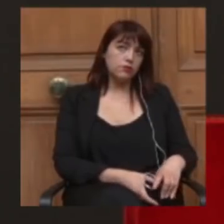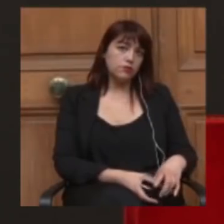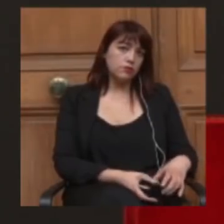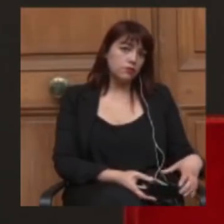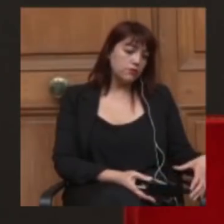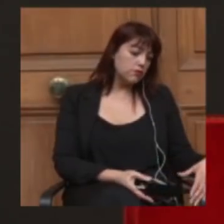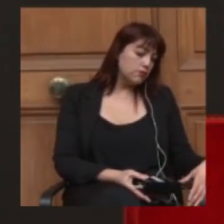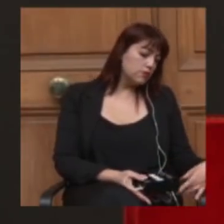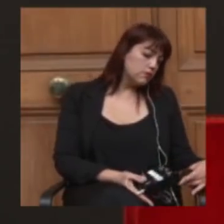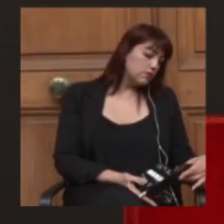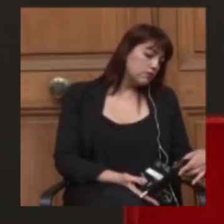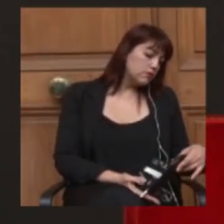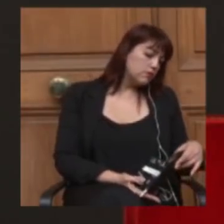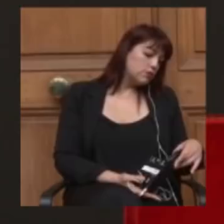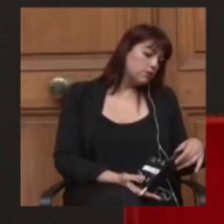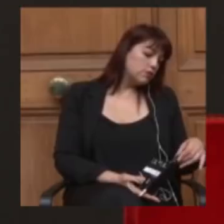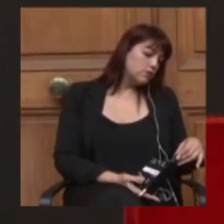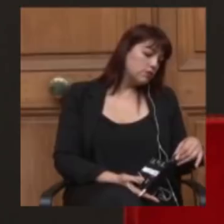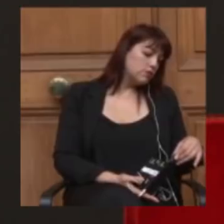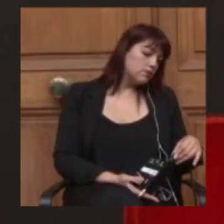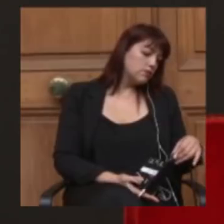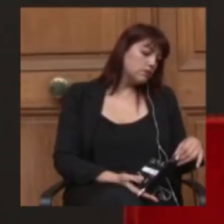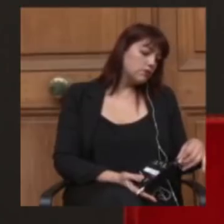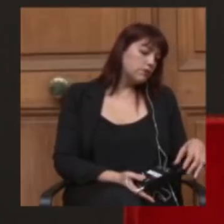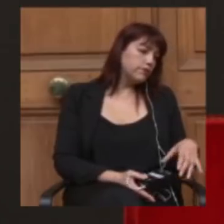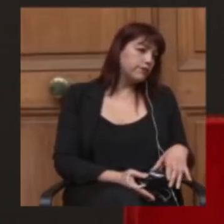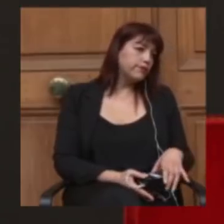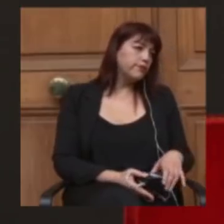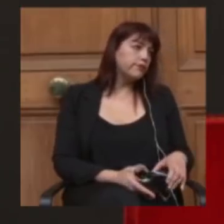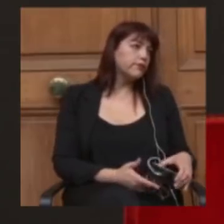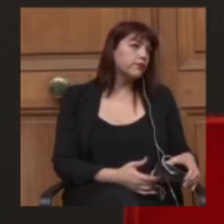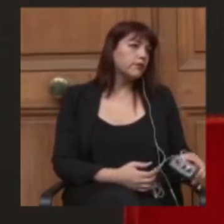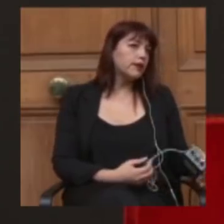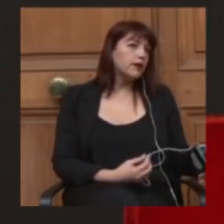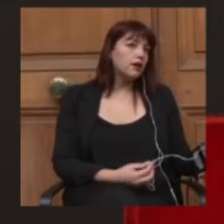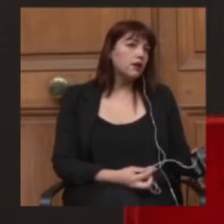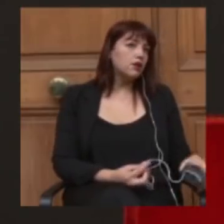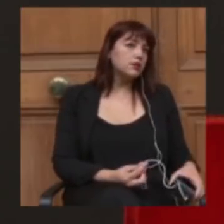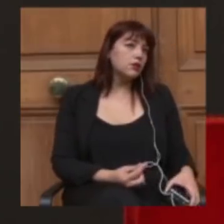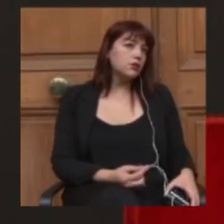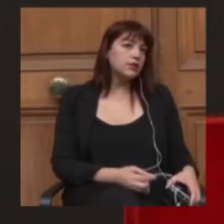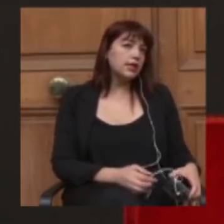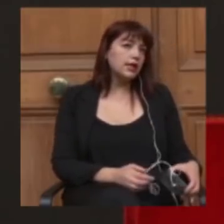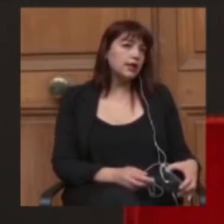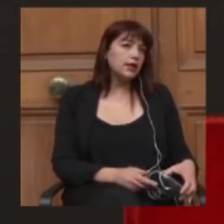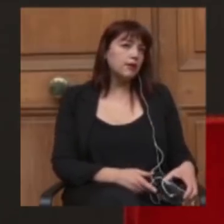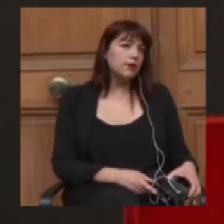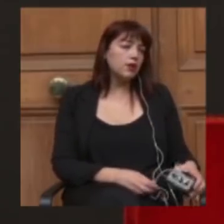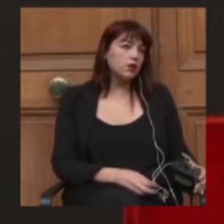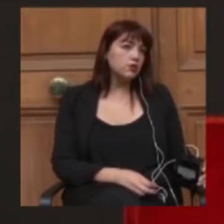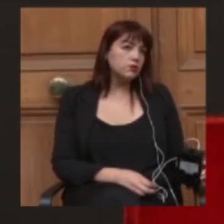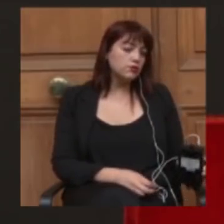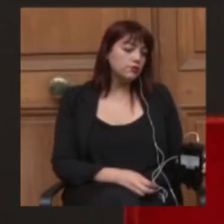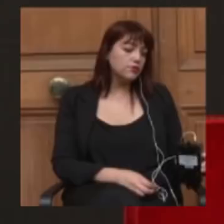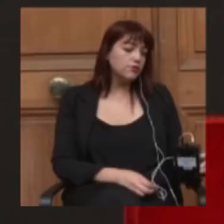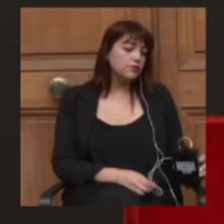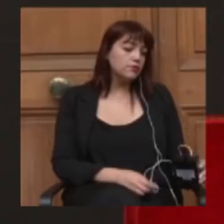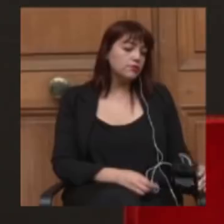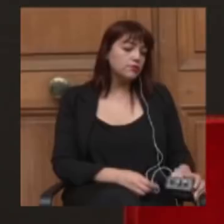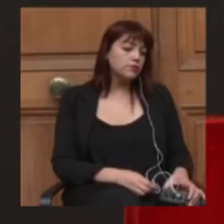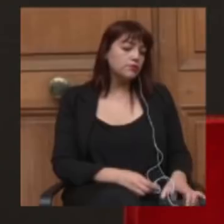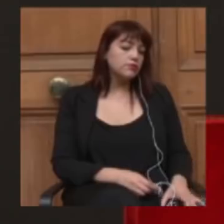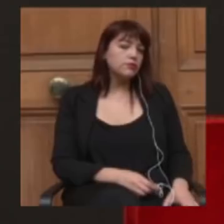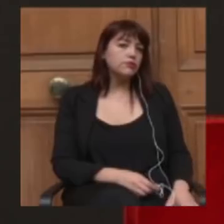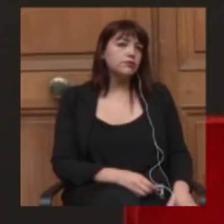but for the work I do, knowing that it is work, I hope, for you.